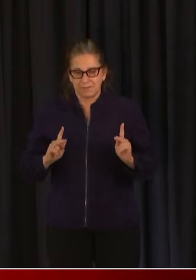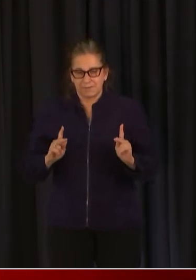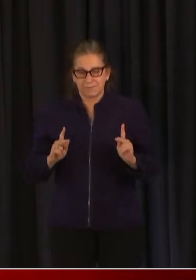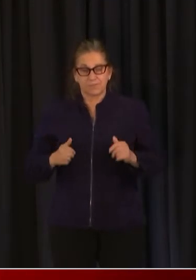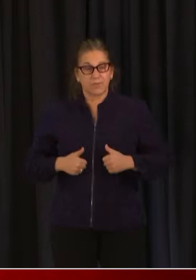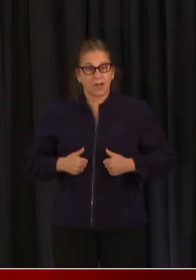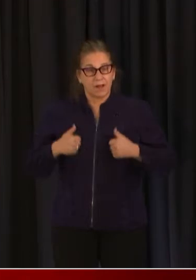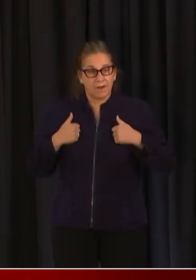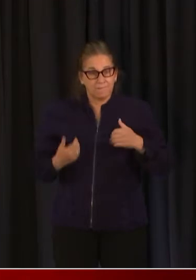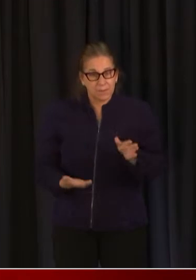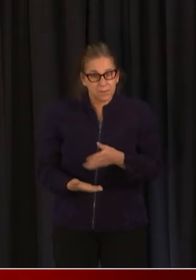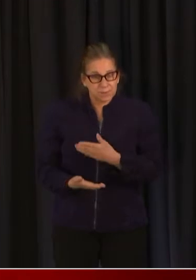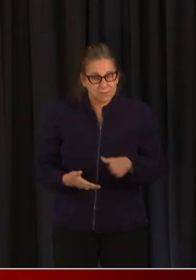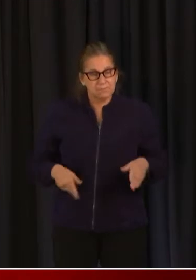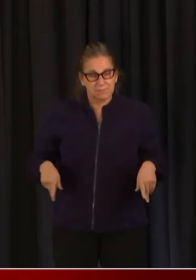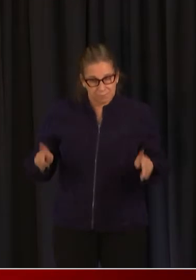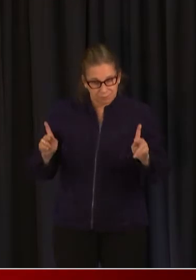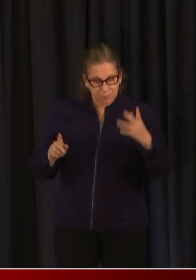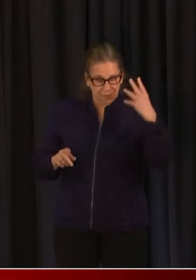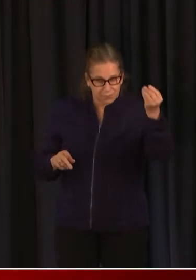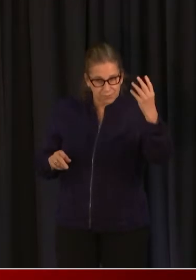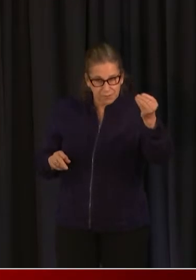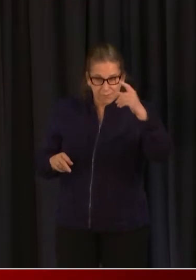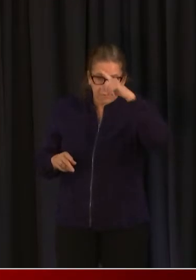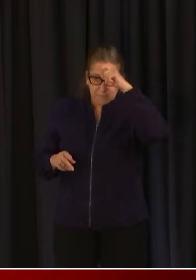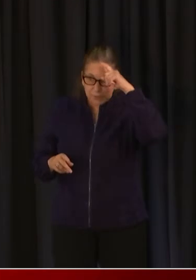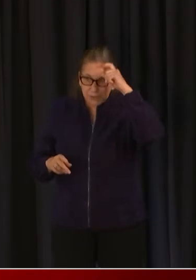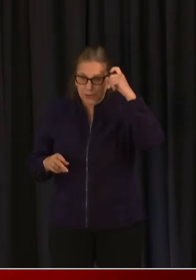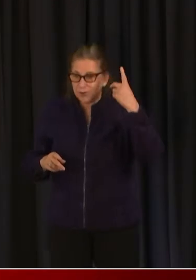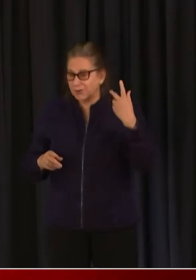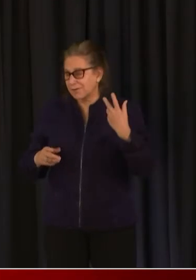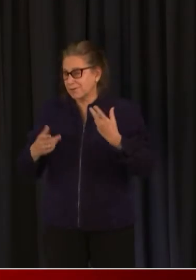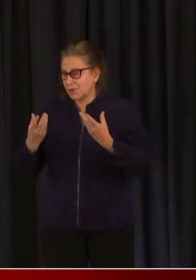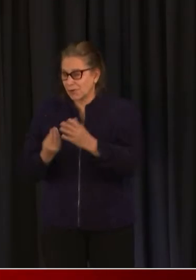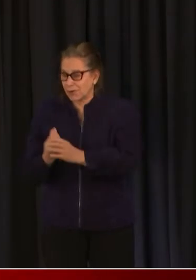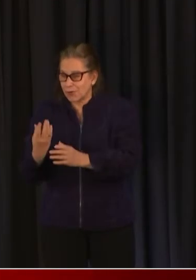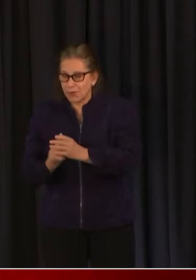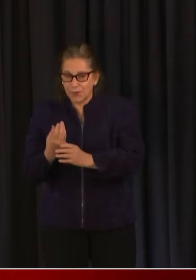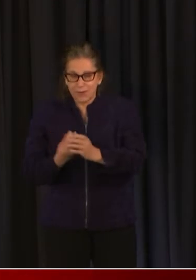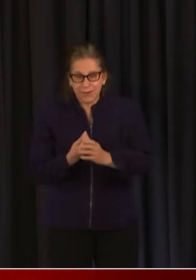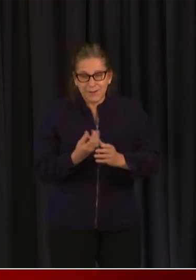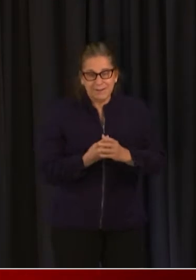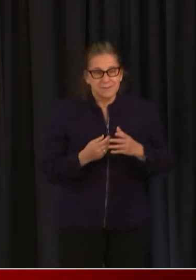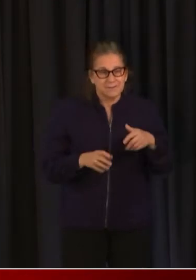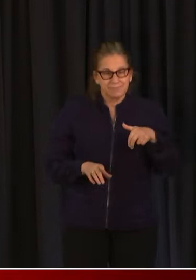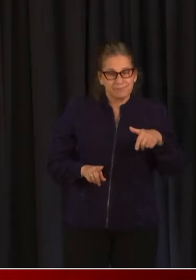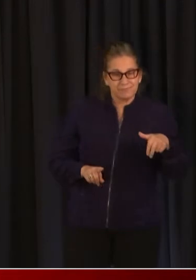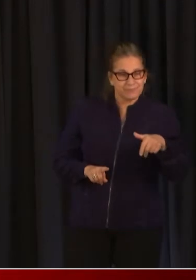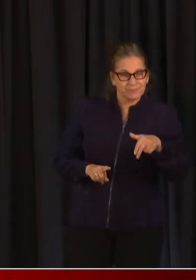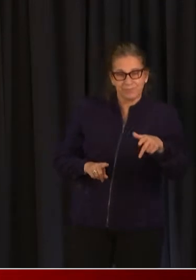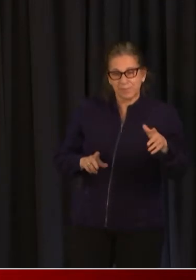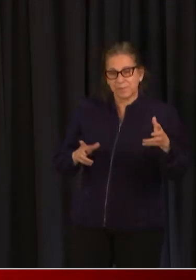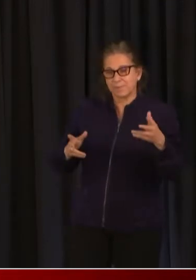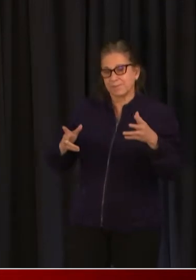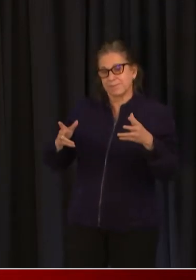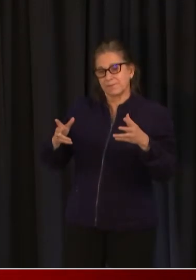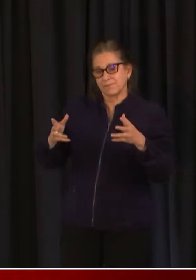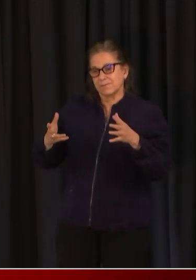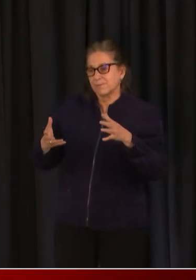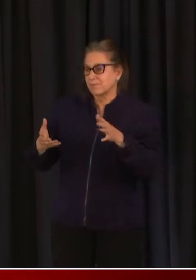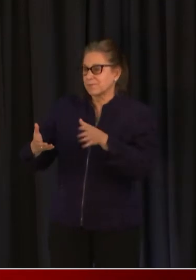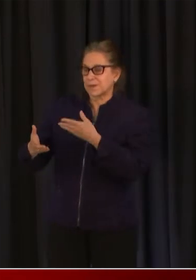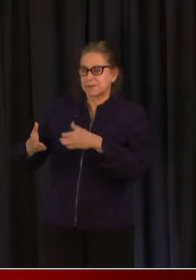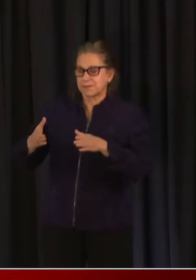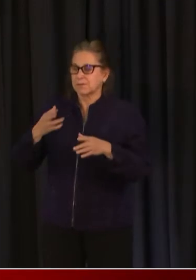allowed outdoors for summer gardens, courtyard dining, and sidewalk cafes that are associated and controlled by a